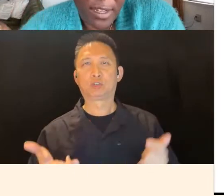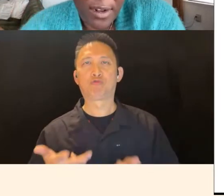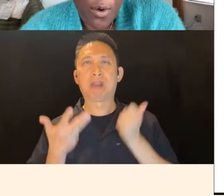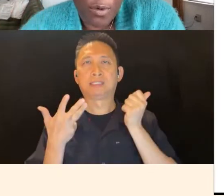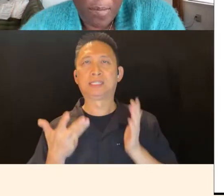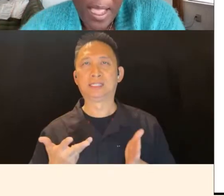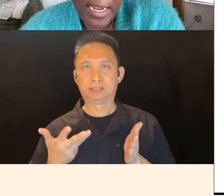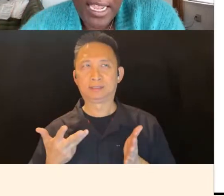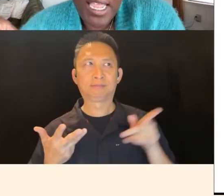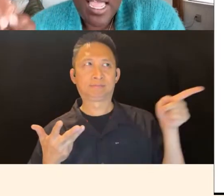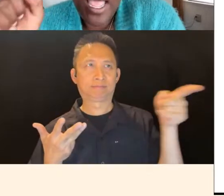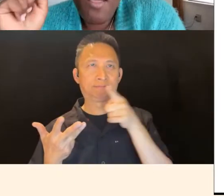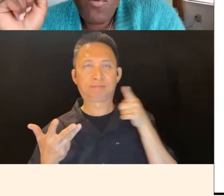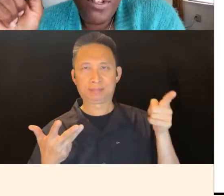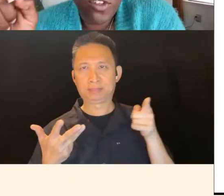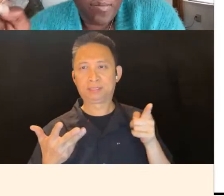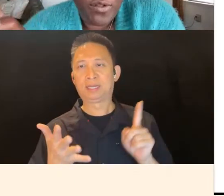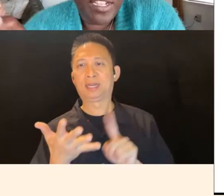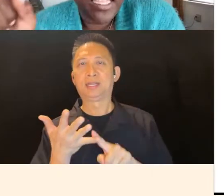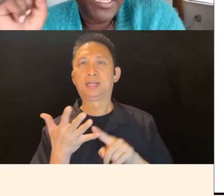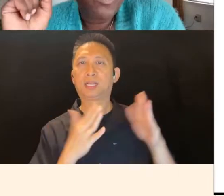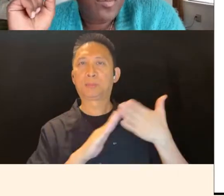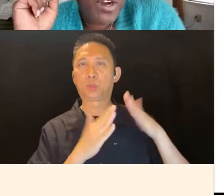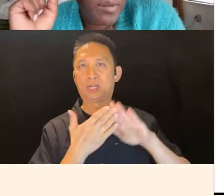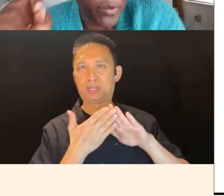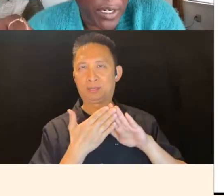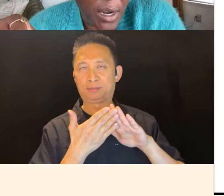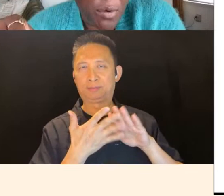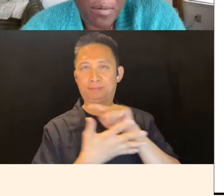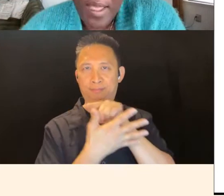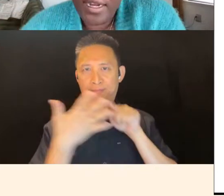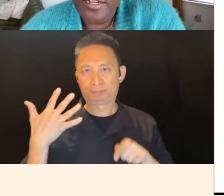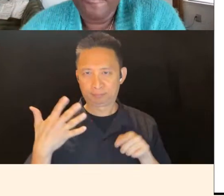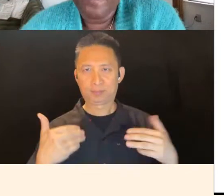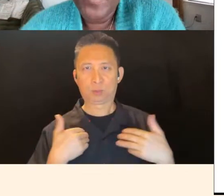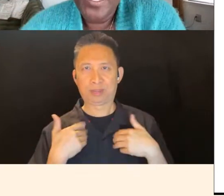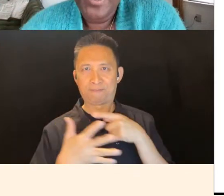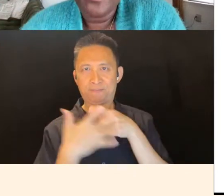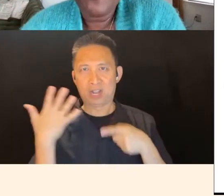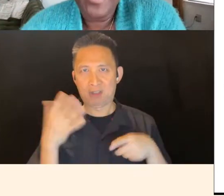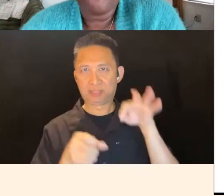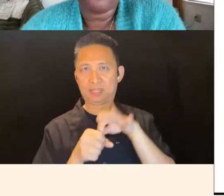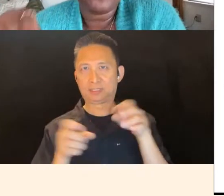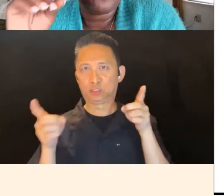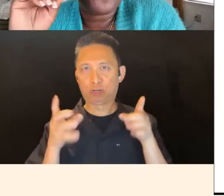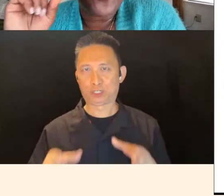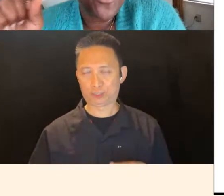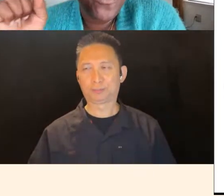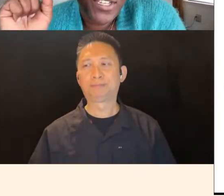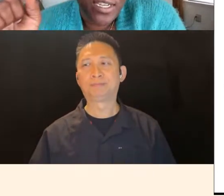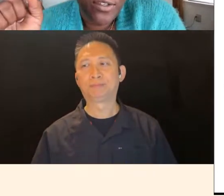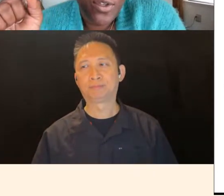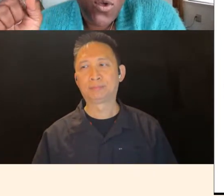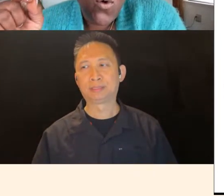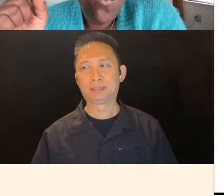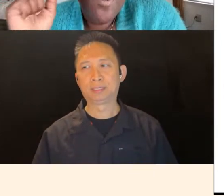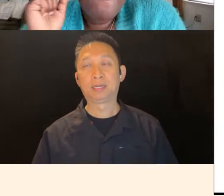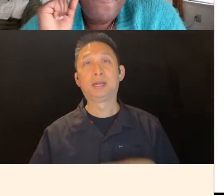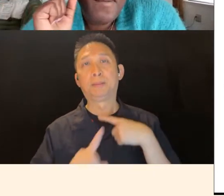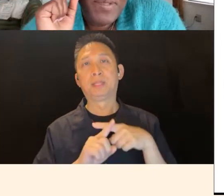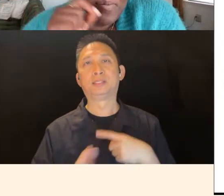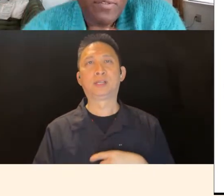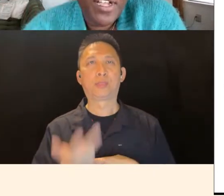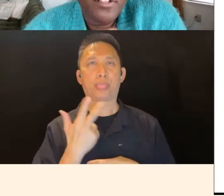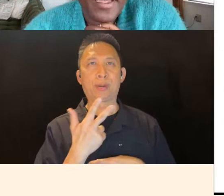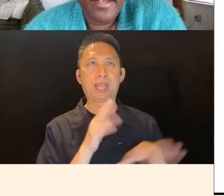our resident owner body, and one is community that comes from our community owner body. Then we have 3 reserved seats, one